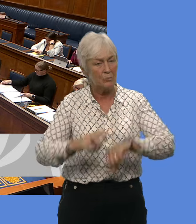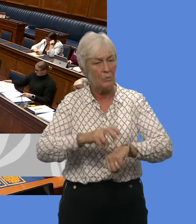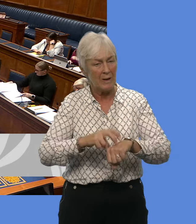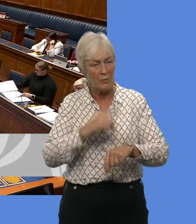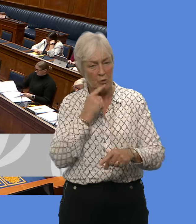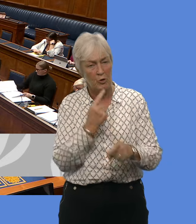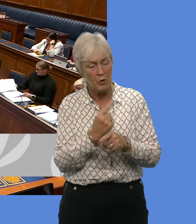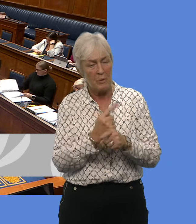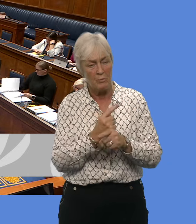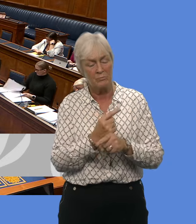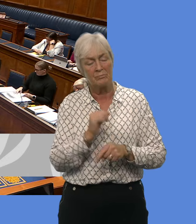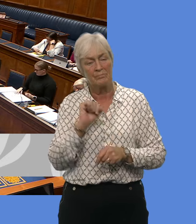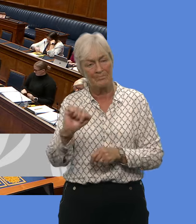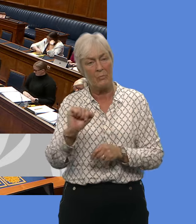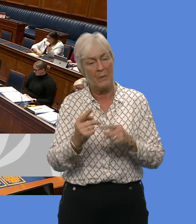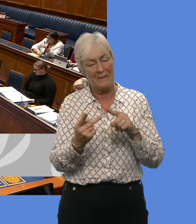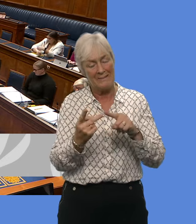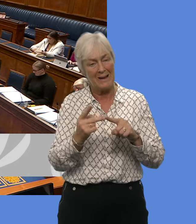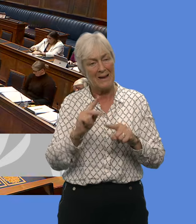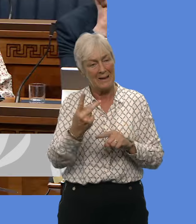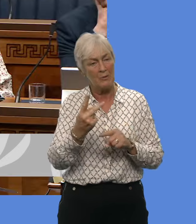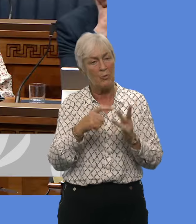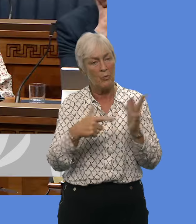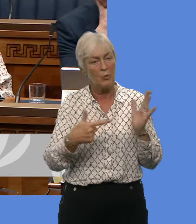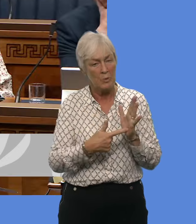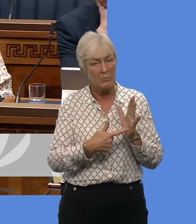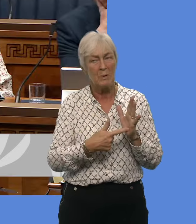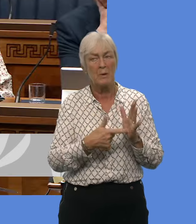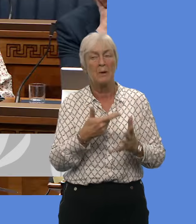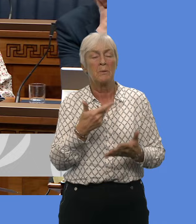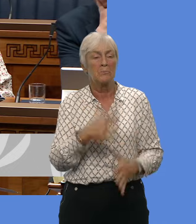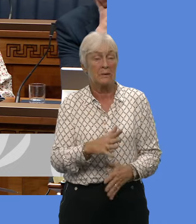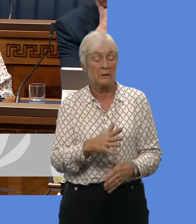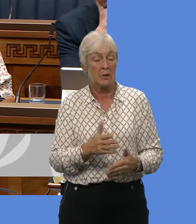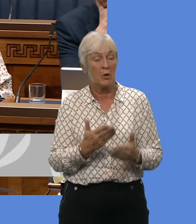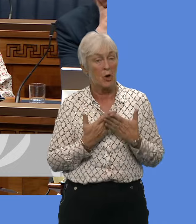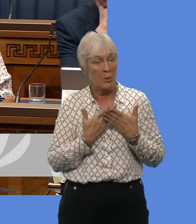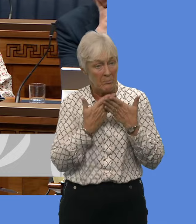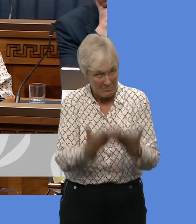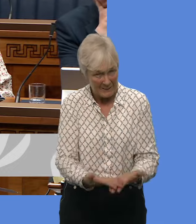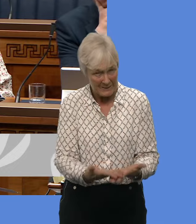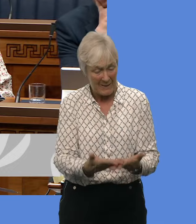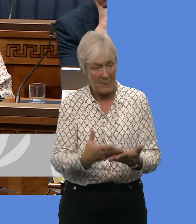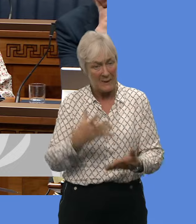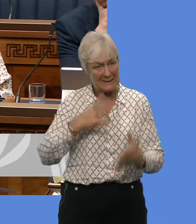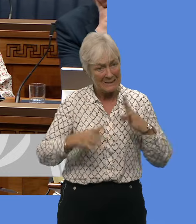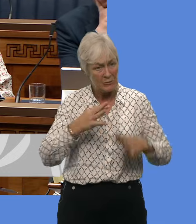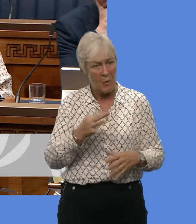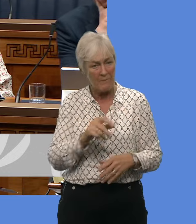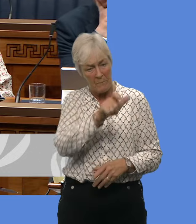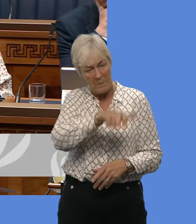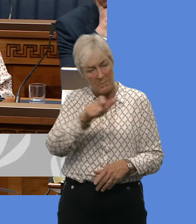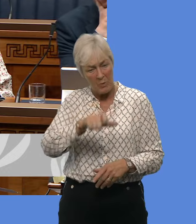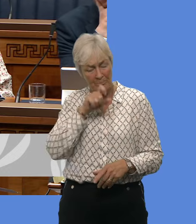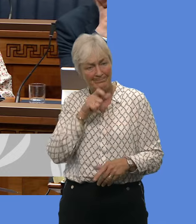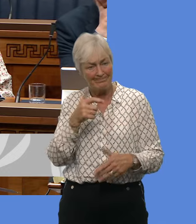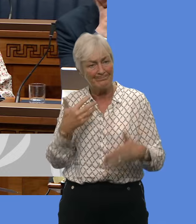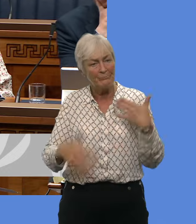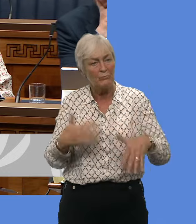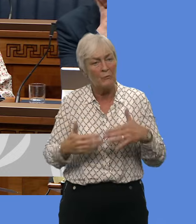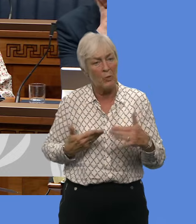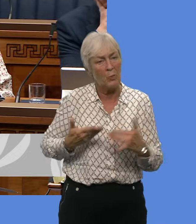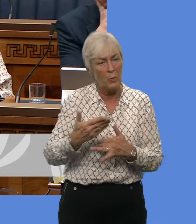of Lancaster on the 2nd of October. We remain committed to ensuring that the needs of victims and survivors continue to be met,